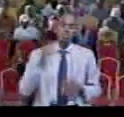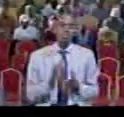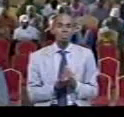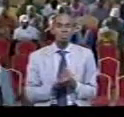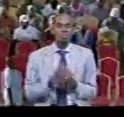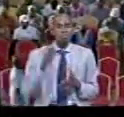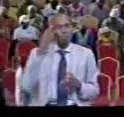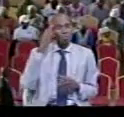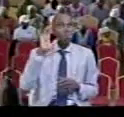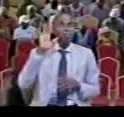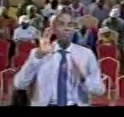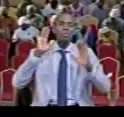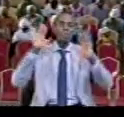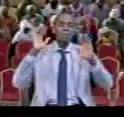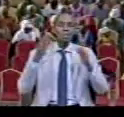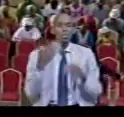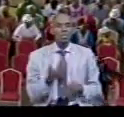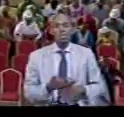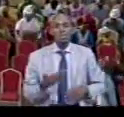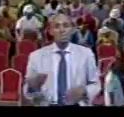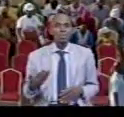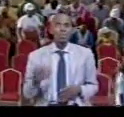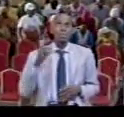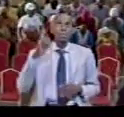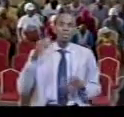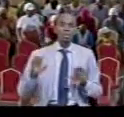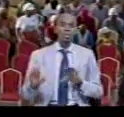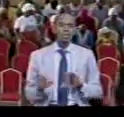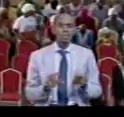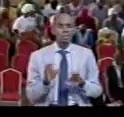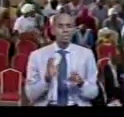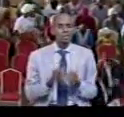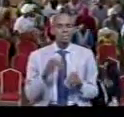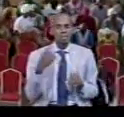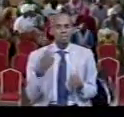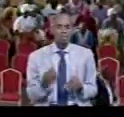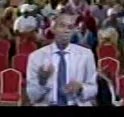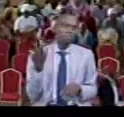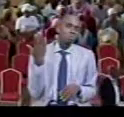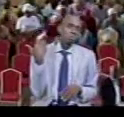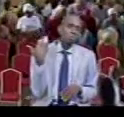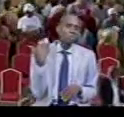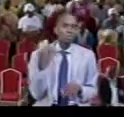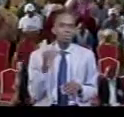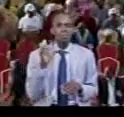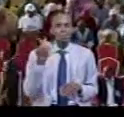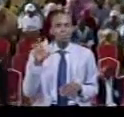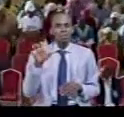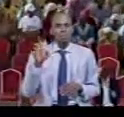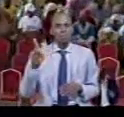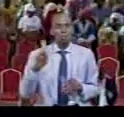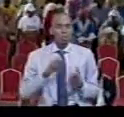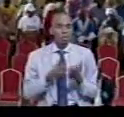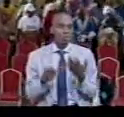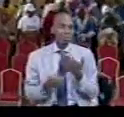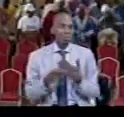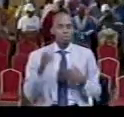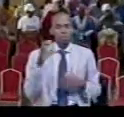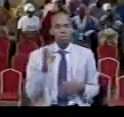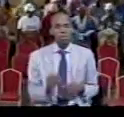marvelous things he did in the immediate past GCK and other GCKs. A lot